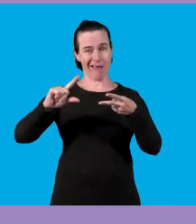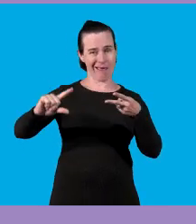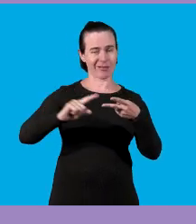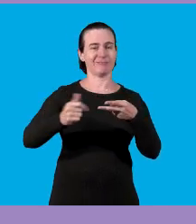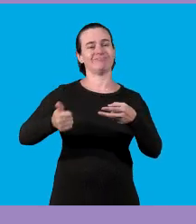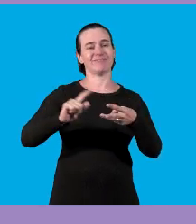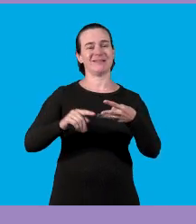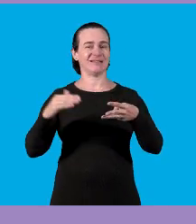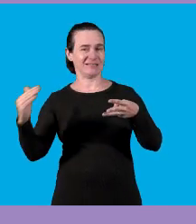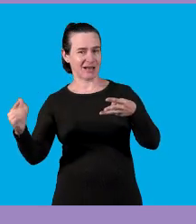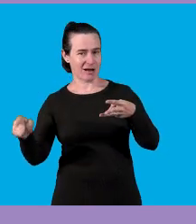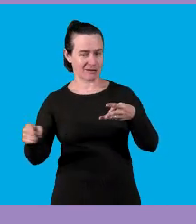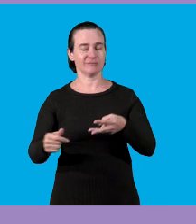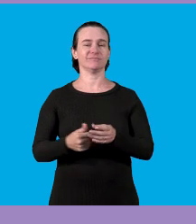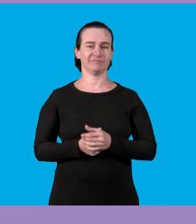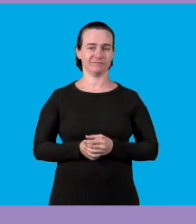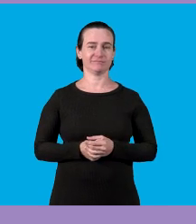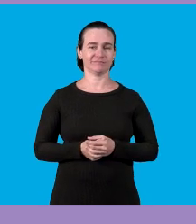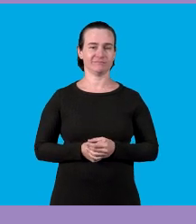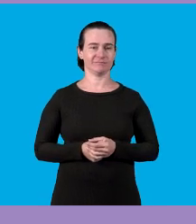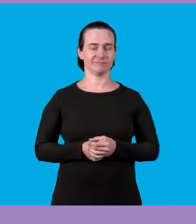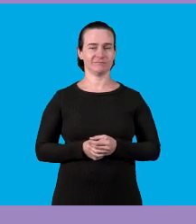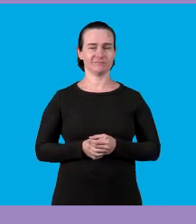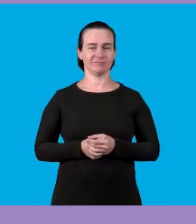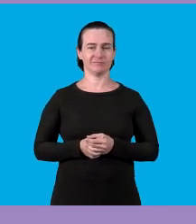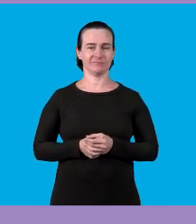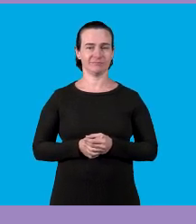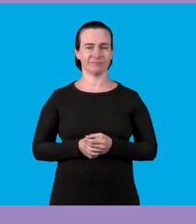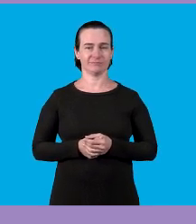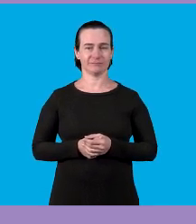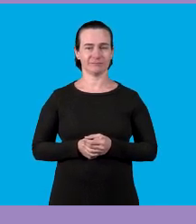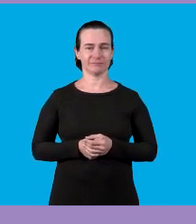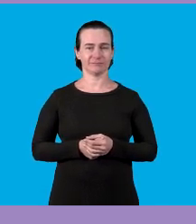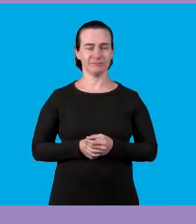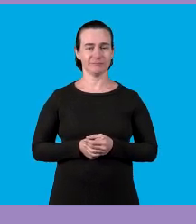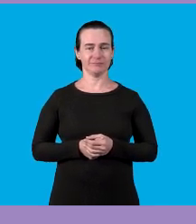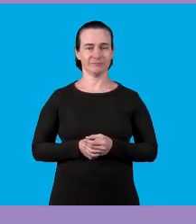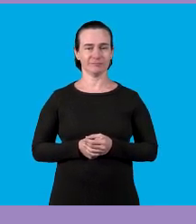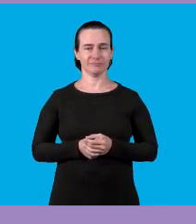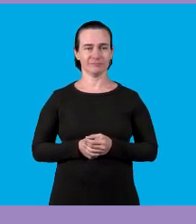side. Remember, the angle must be included between the two sides that you've proved to be equal.